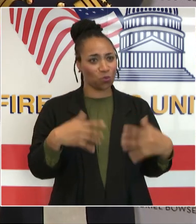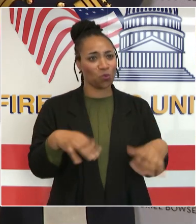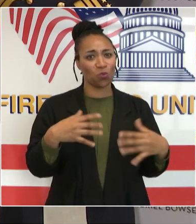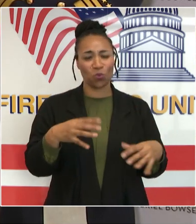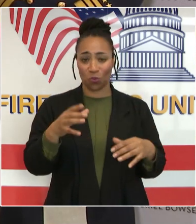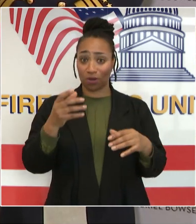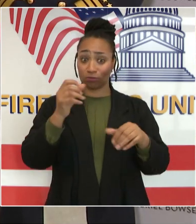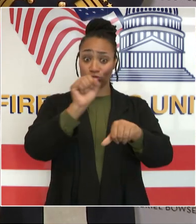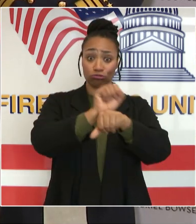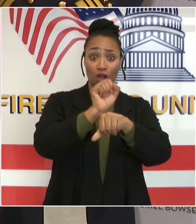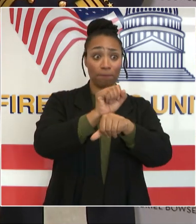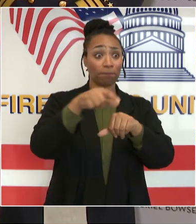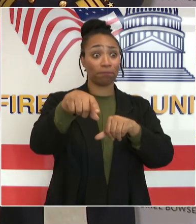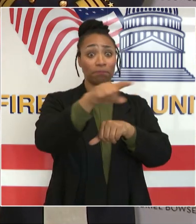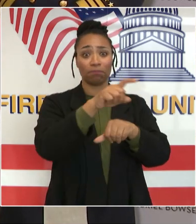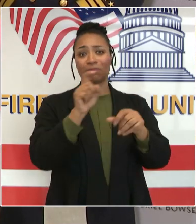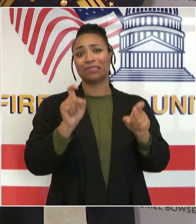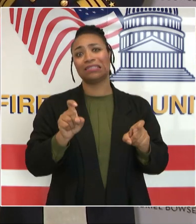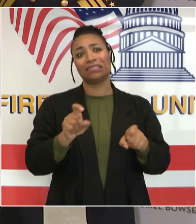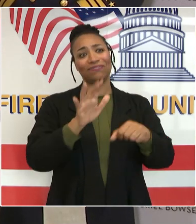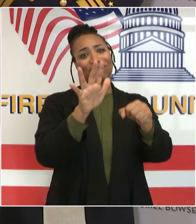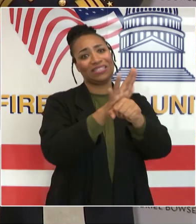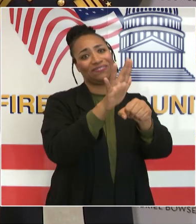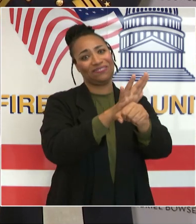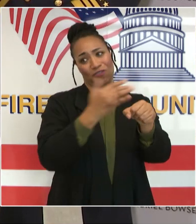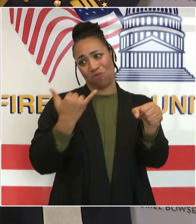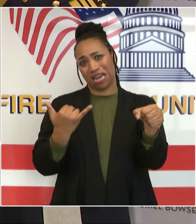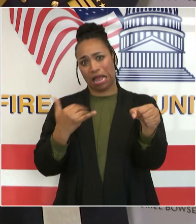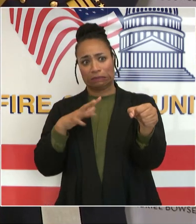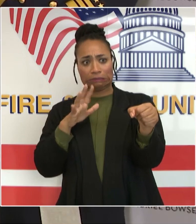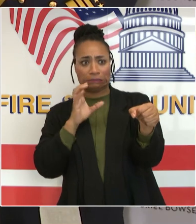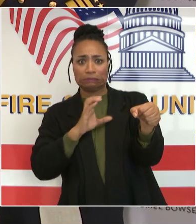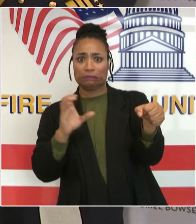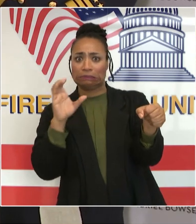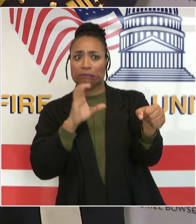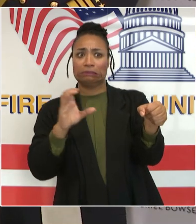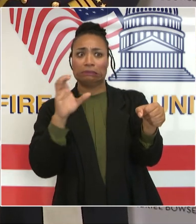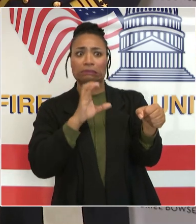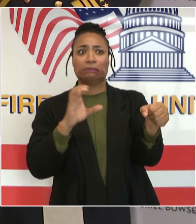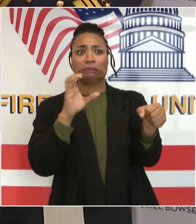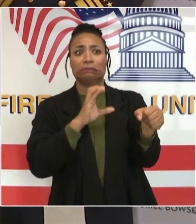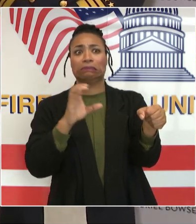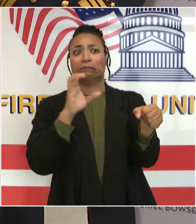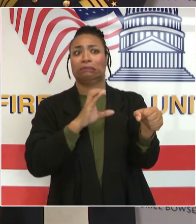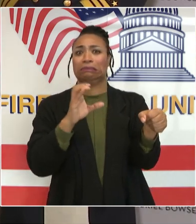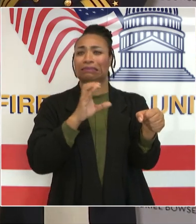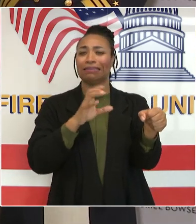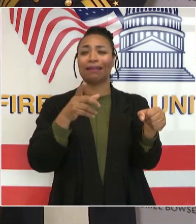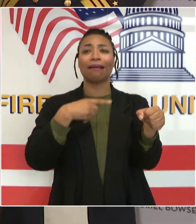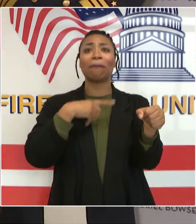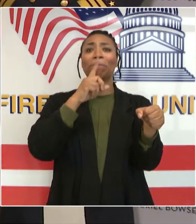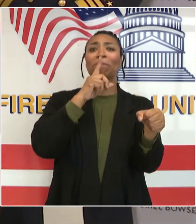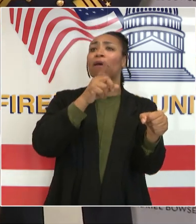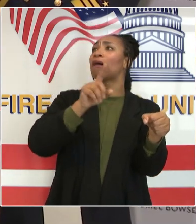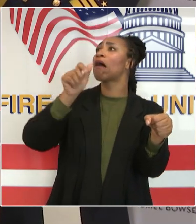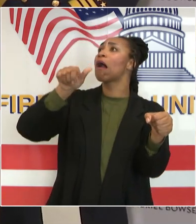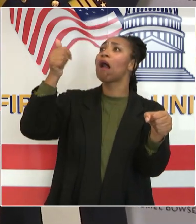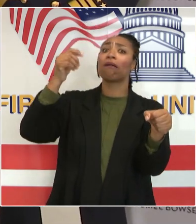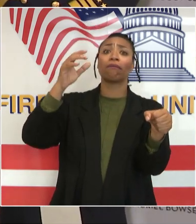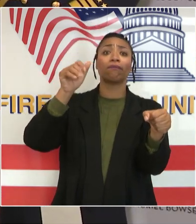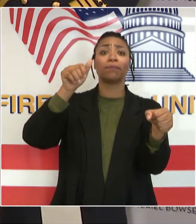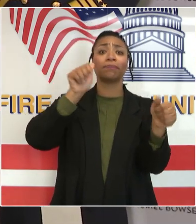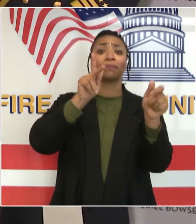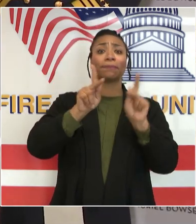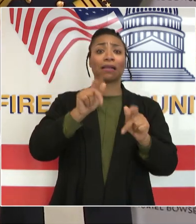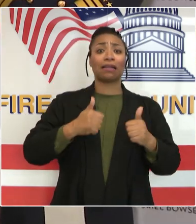right now, or we're not filling with DC residents, and they pay well. And we need good paying jobs so people can have a good